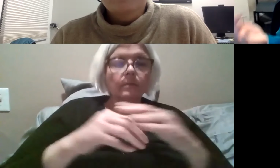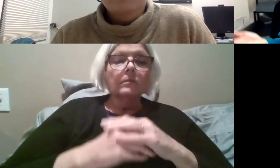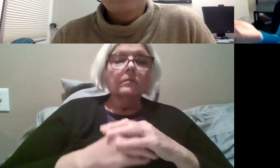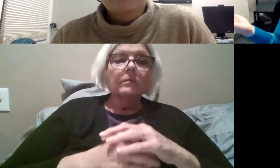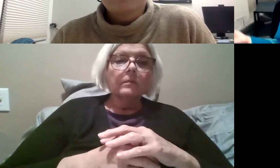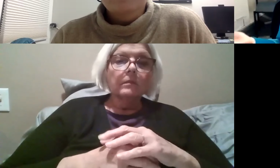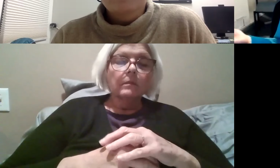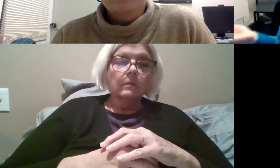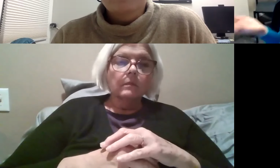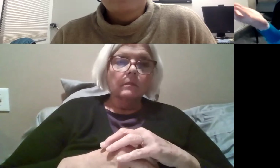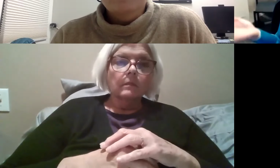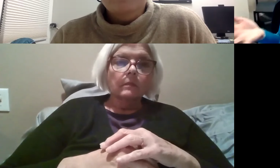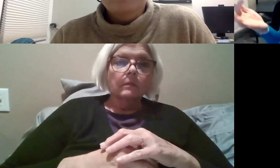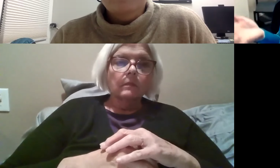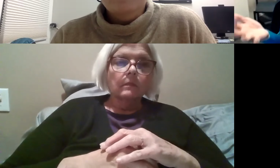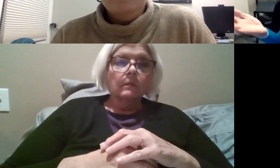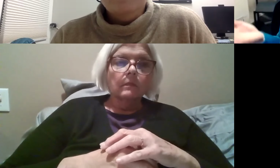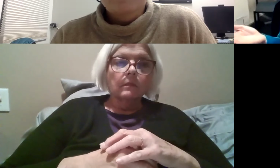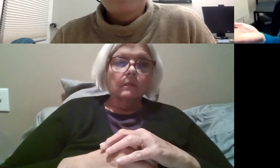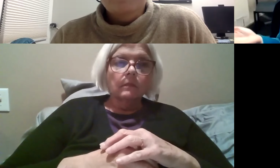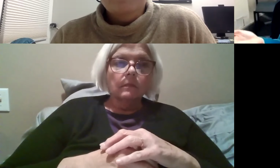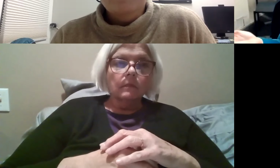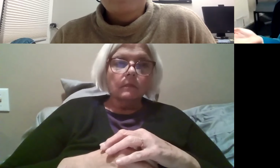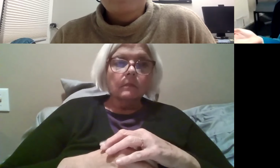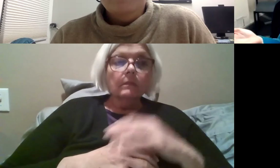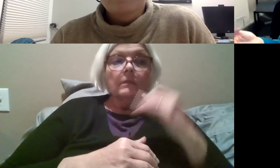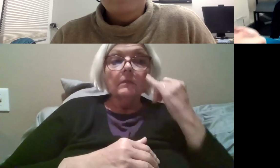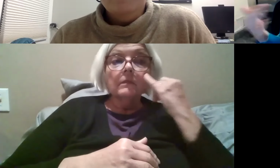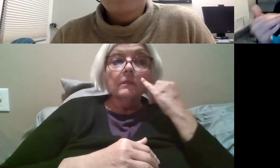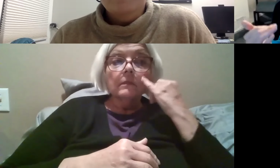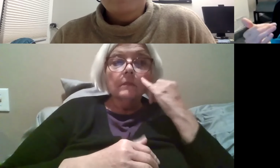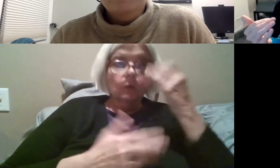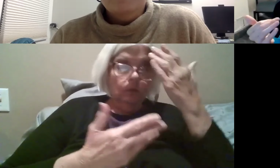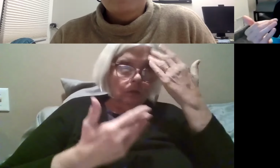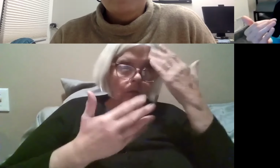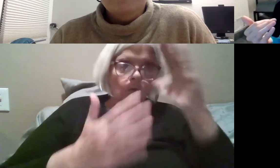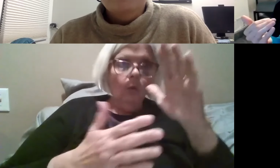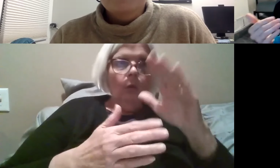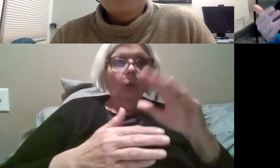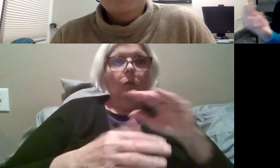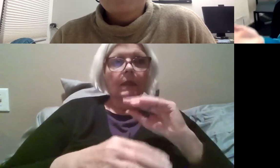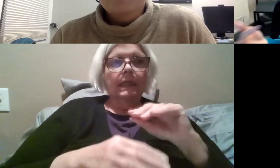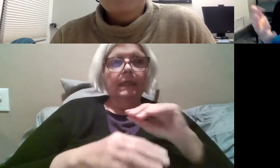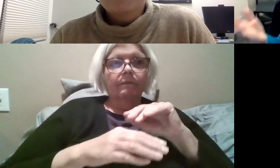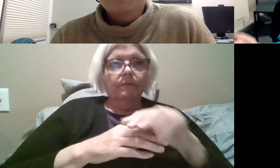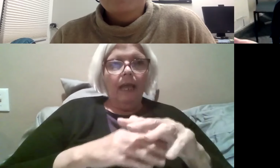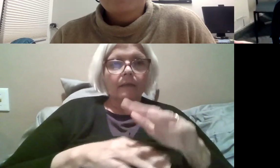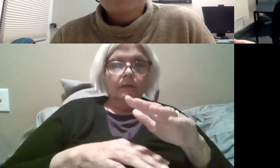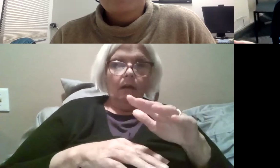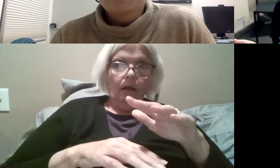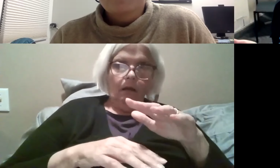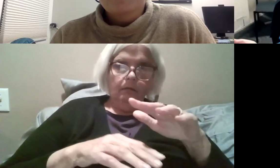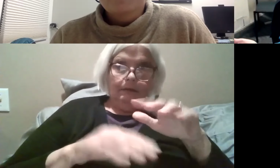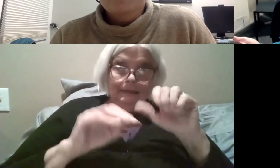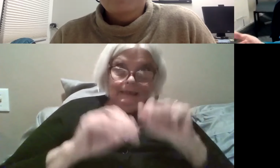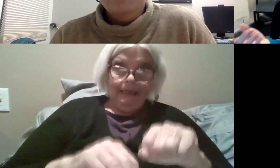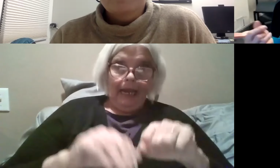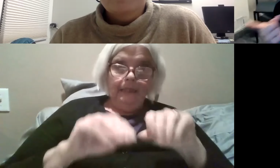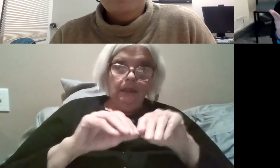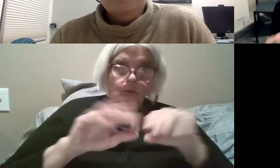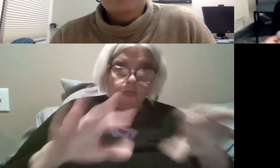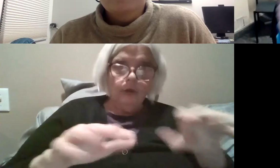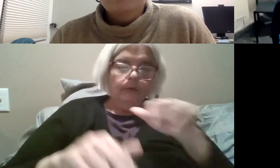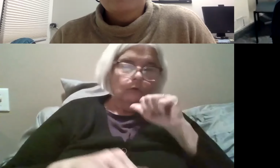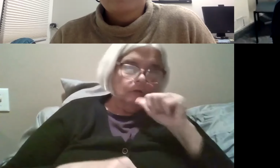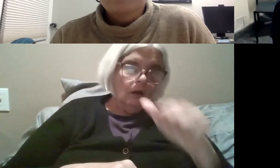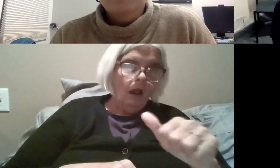if we don't know what the effect on transmission with someone who's vaccinated, how is that sort of helpful? And so I